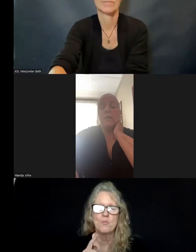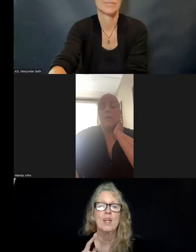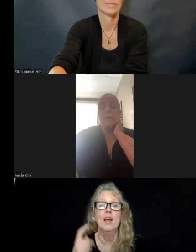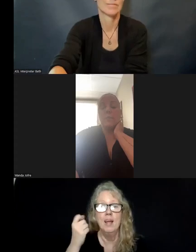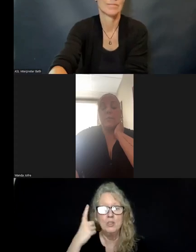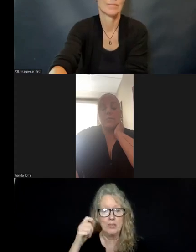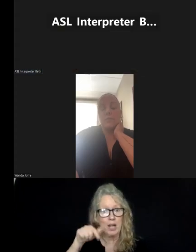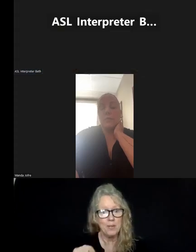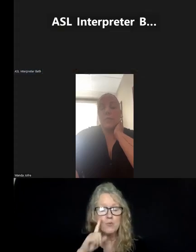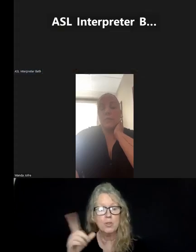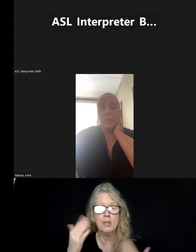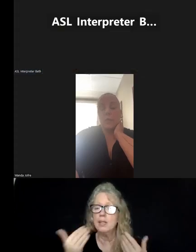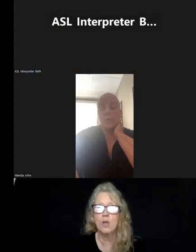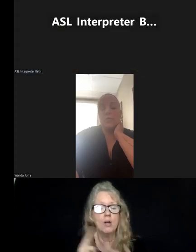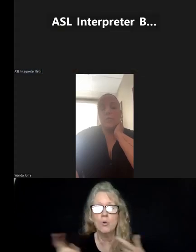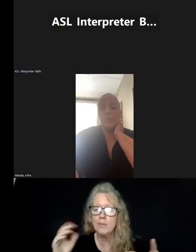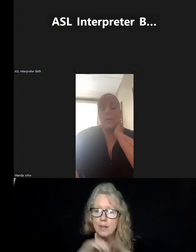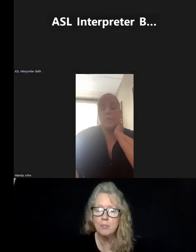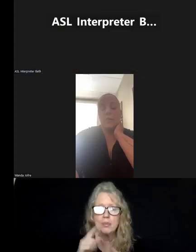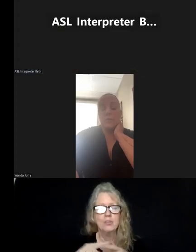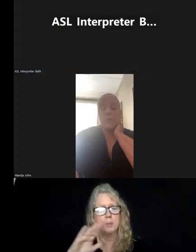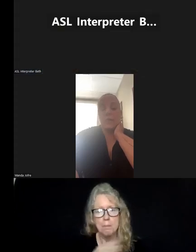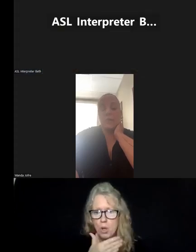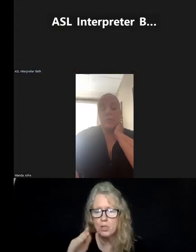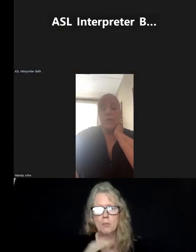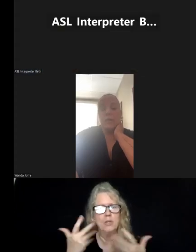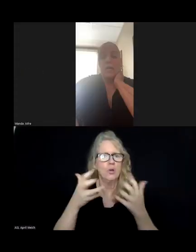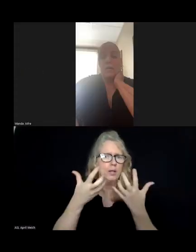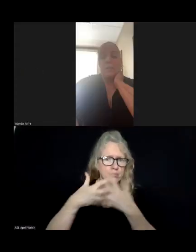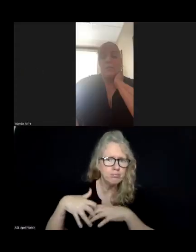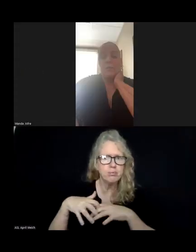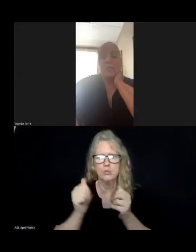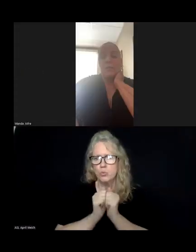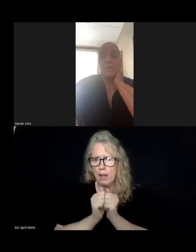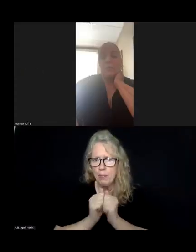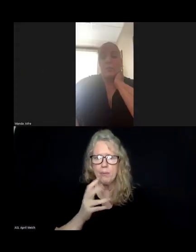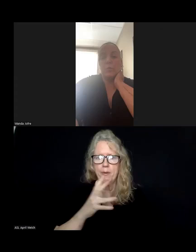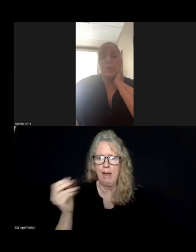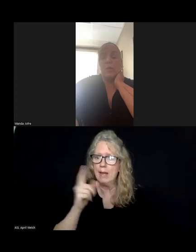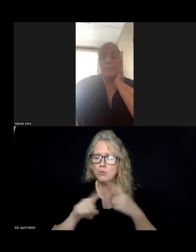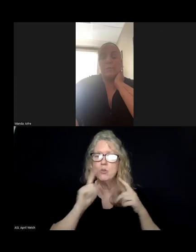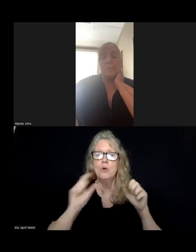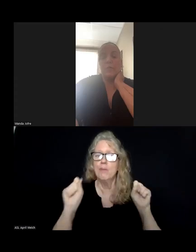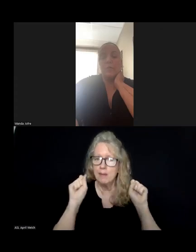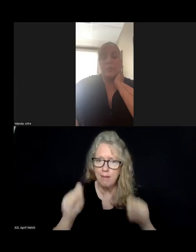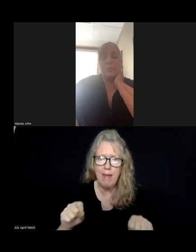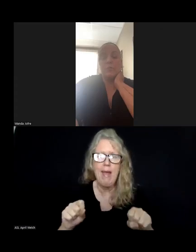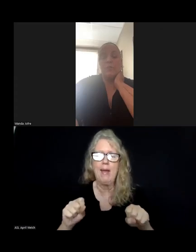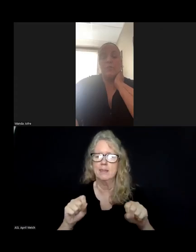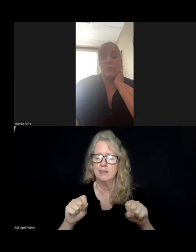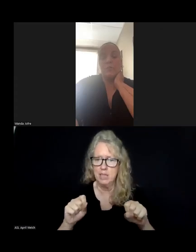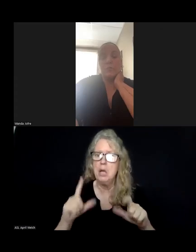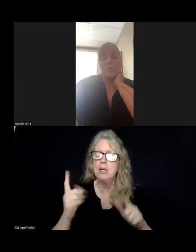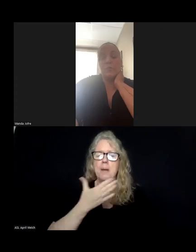ongoing collaboration, an ongoing partnership, and kind of working together to be able to,